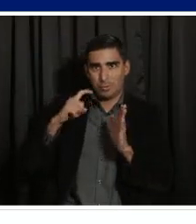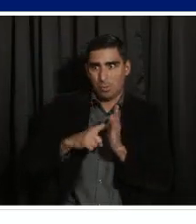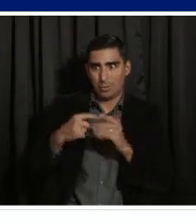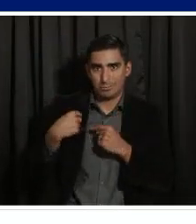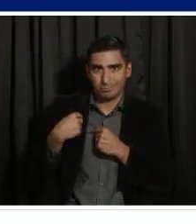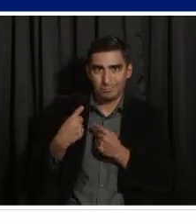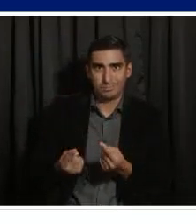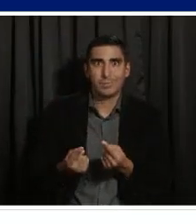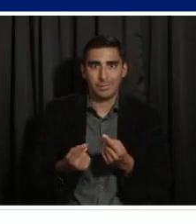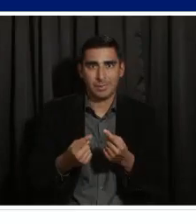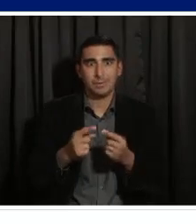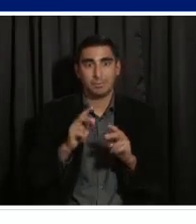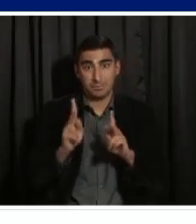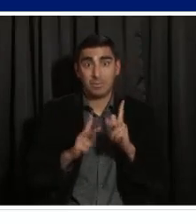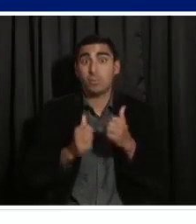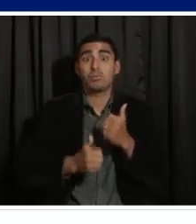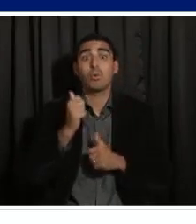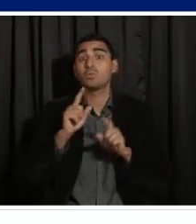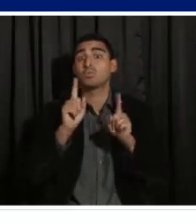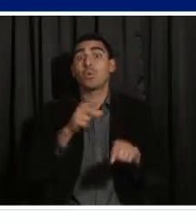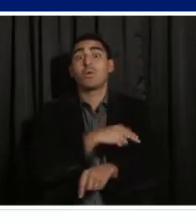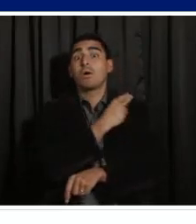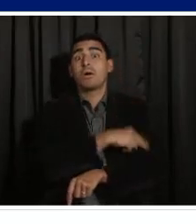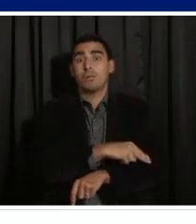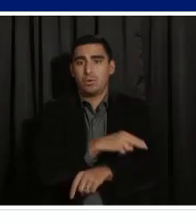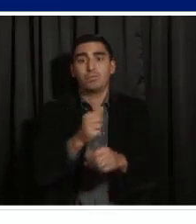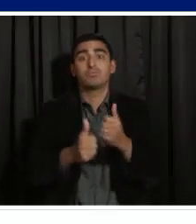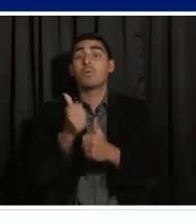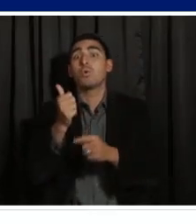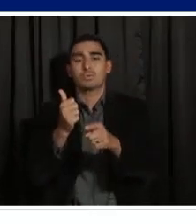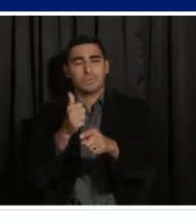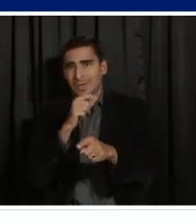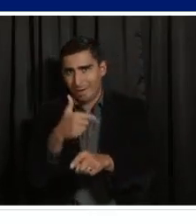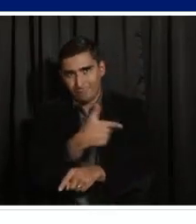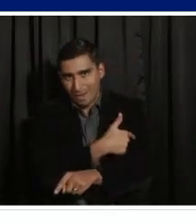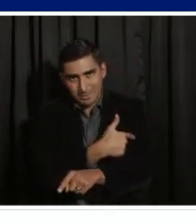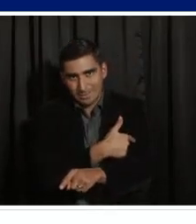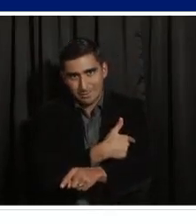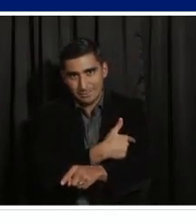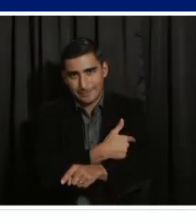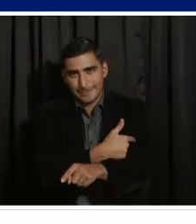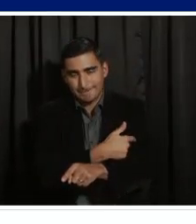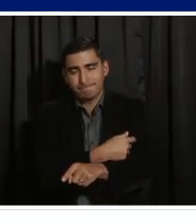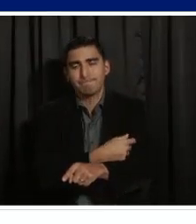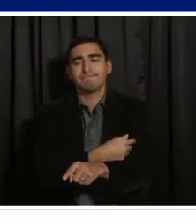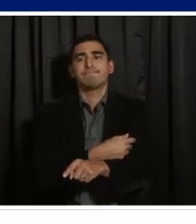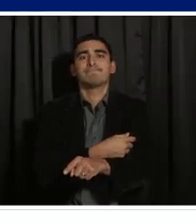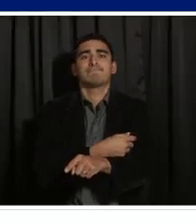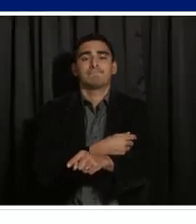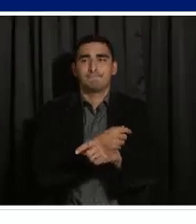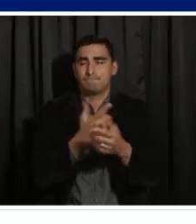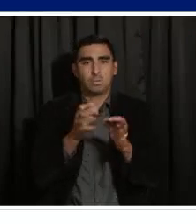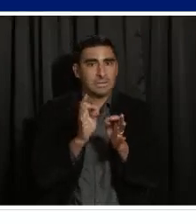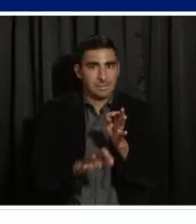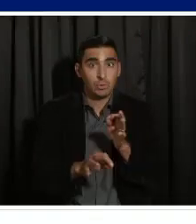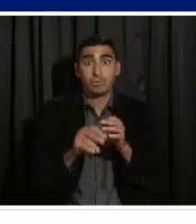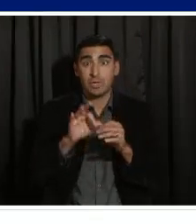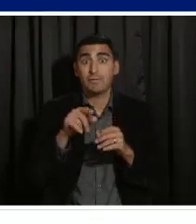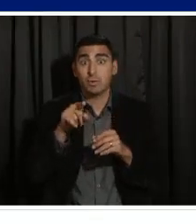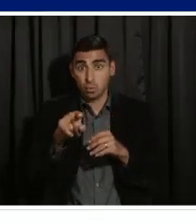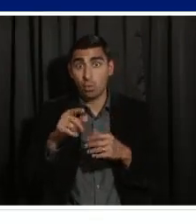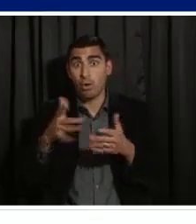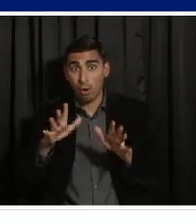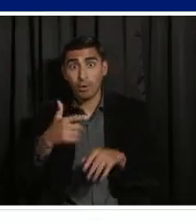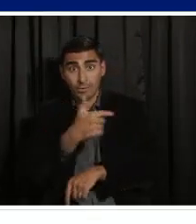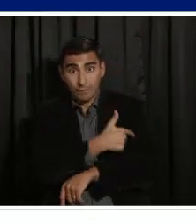that are hospitalized today are unvaccinated in our state. So this is a very simple to-do list. If you're vaccinated, here's what you do. If